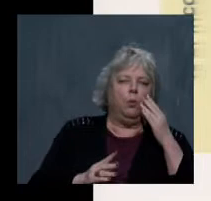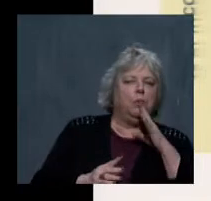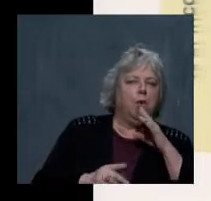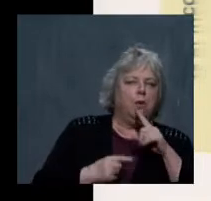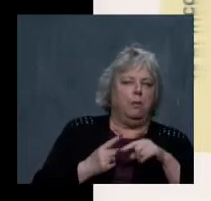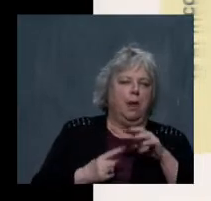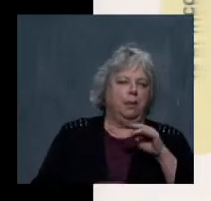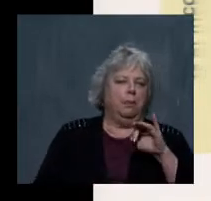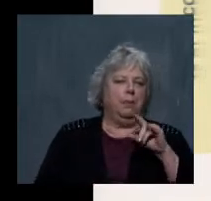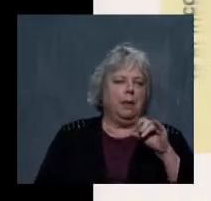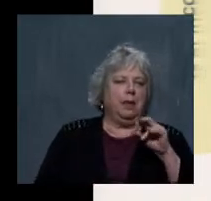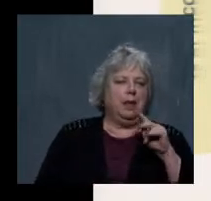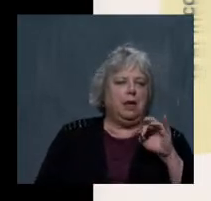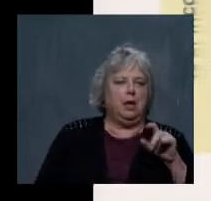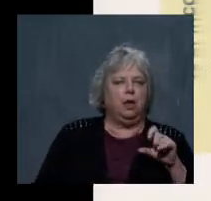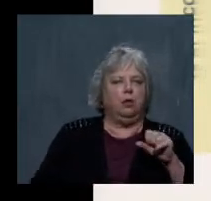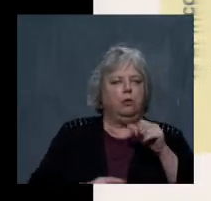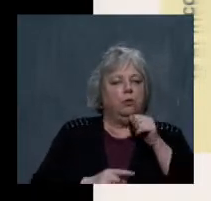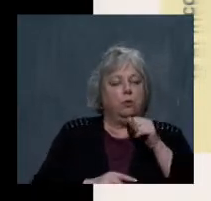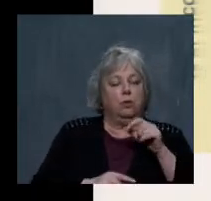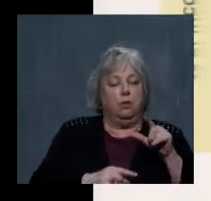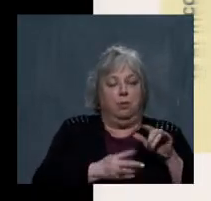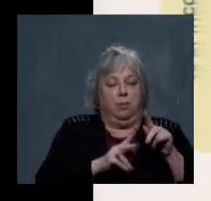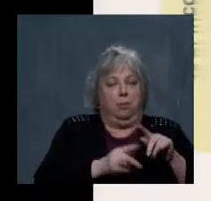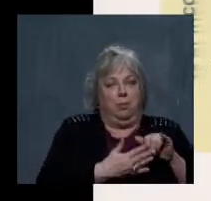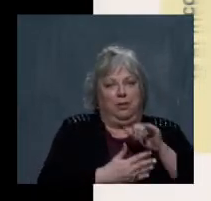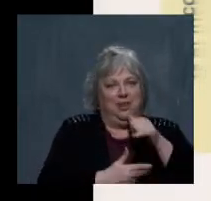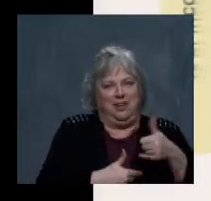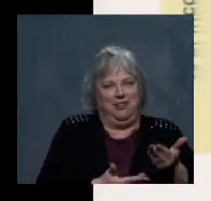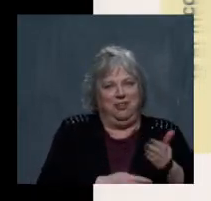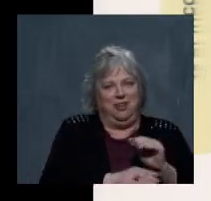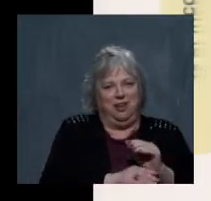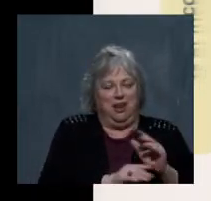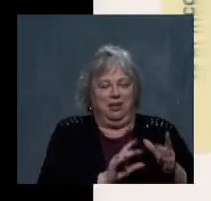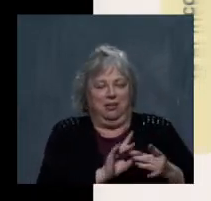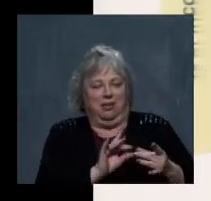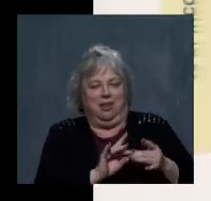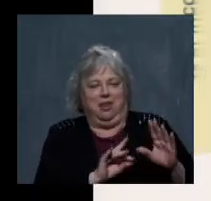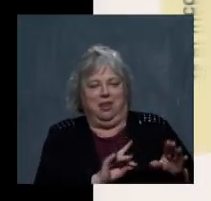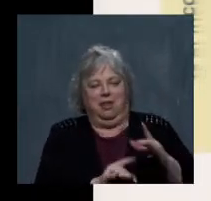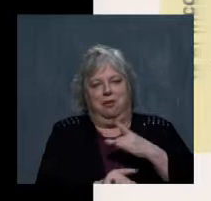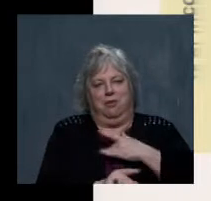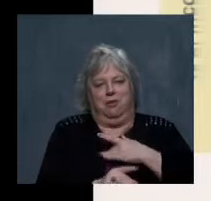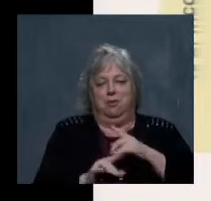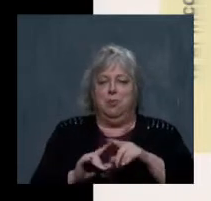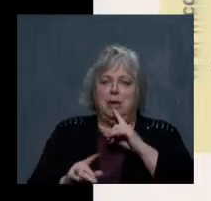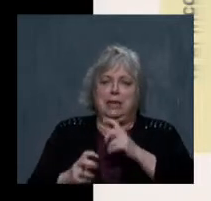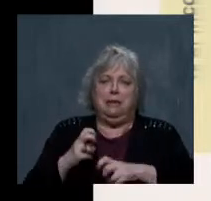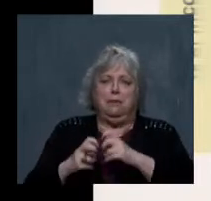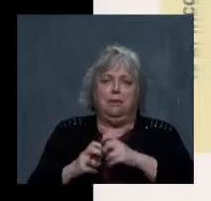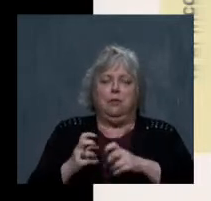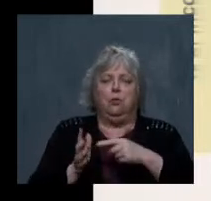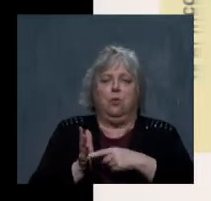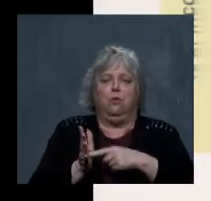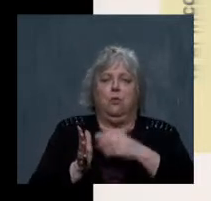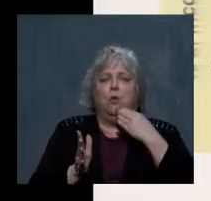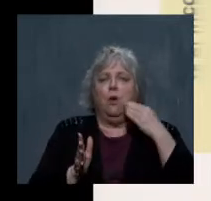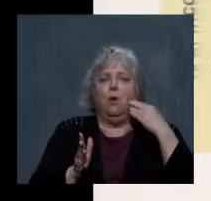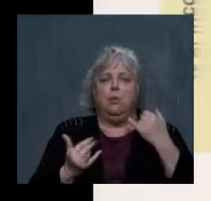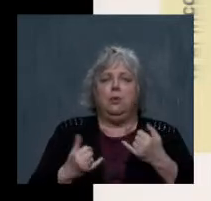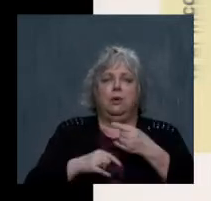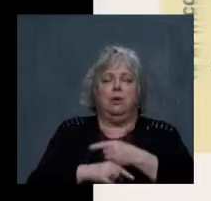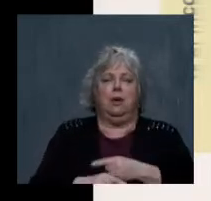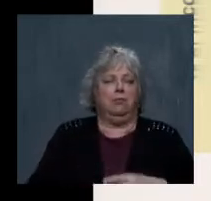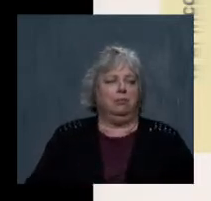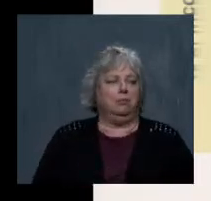aren't present here tonight to speak of their concerns. It's difficult to afford the homes these days for a lot of different